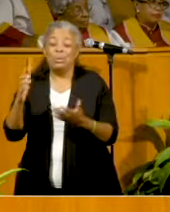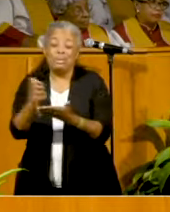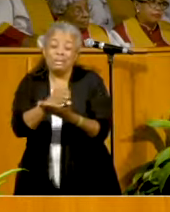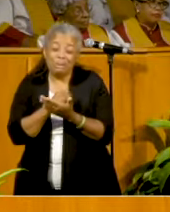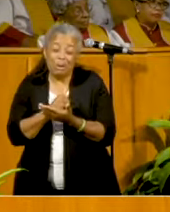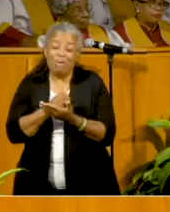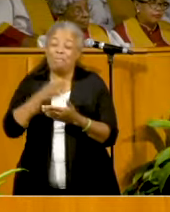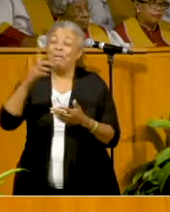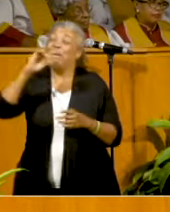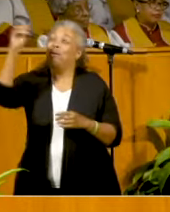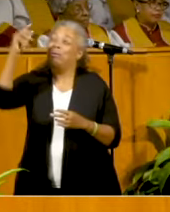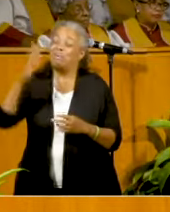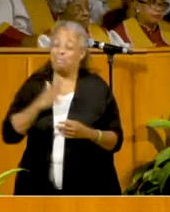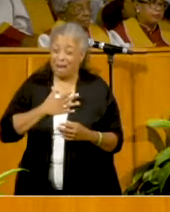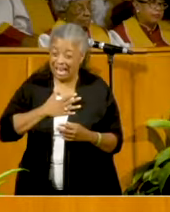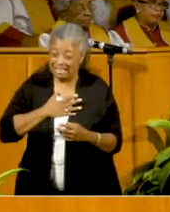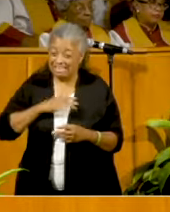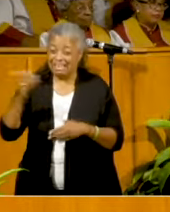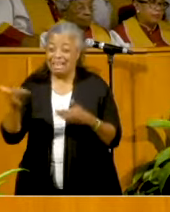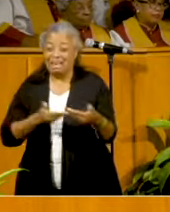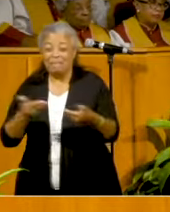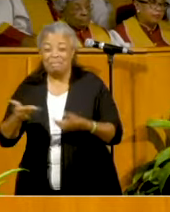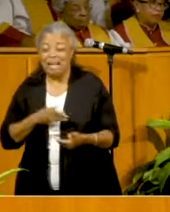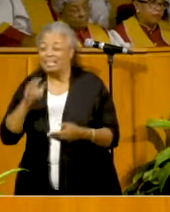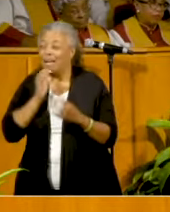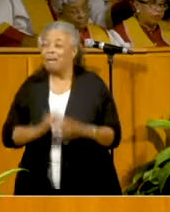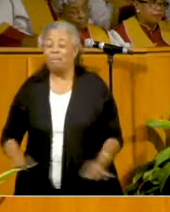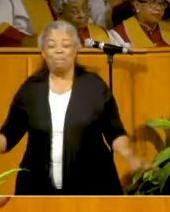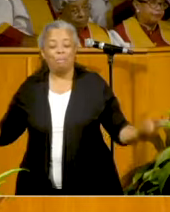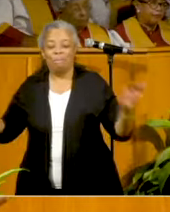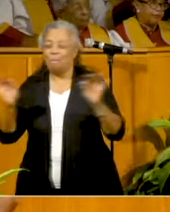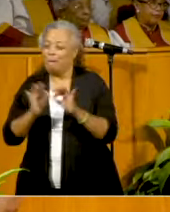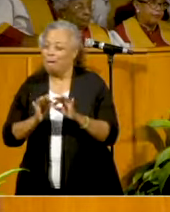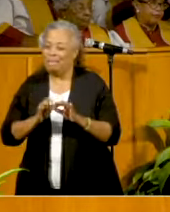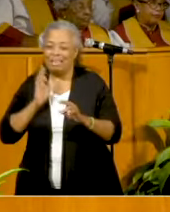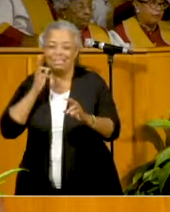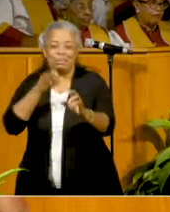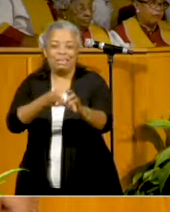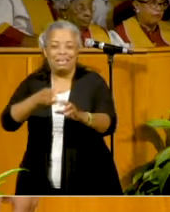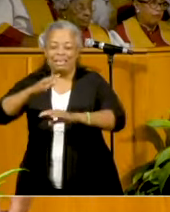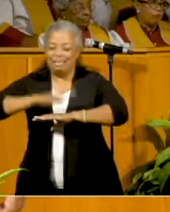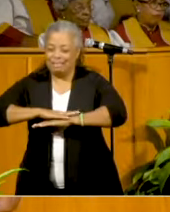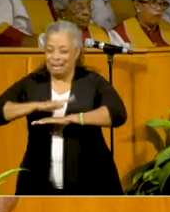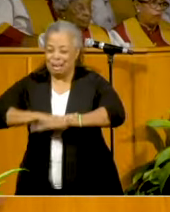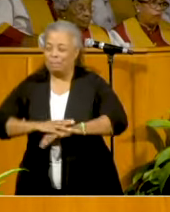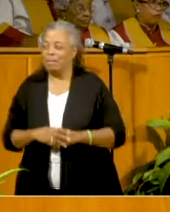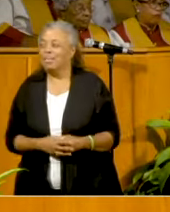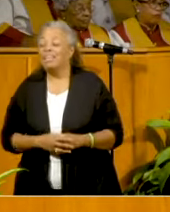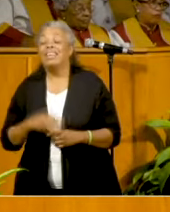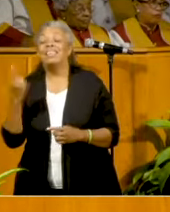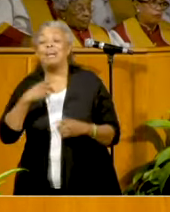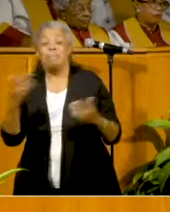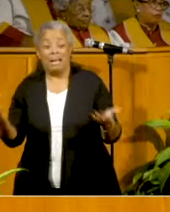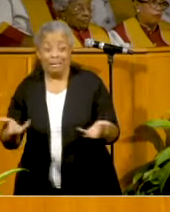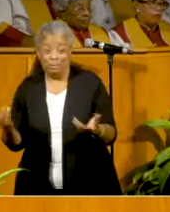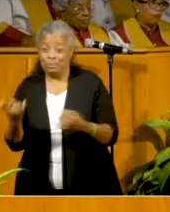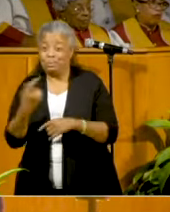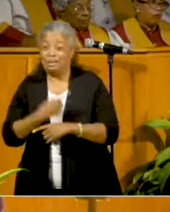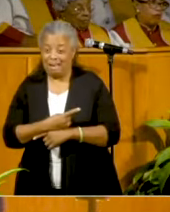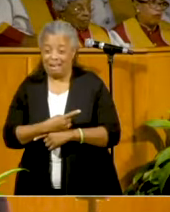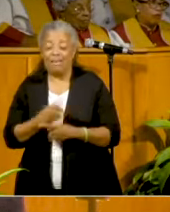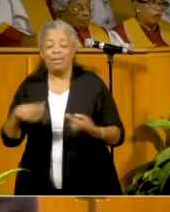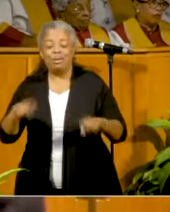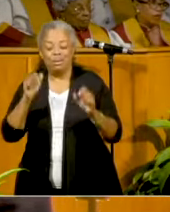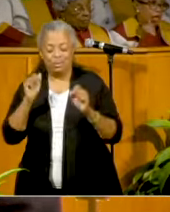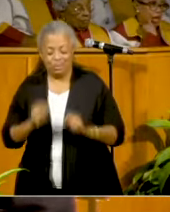deserve. Grace invites the unworthy to sit at the table. And there's somebody here today,